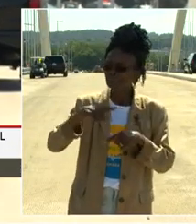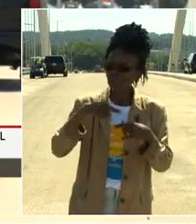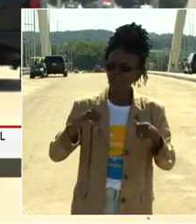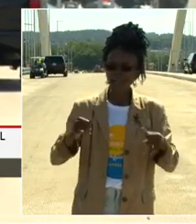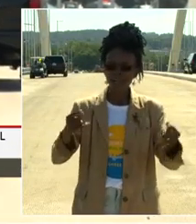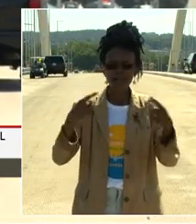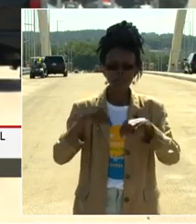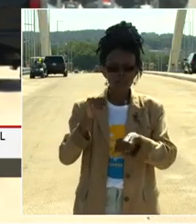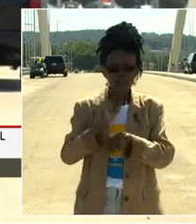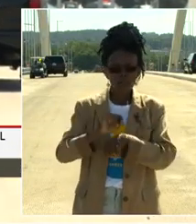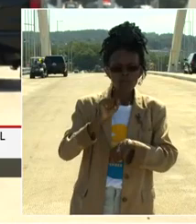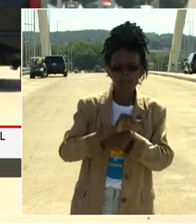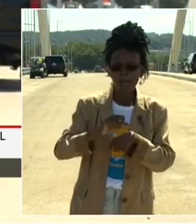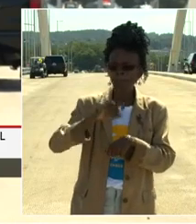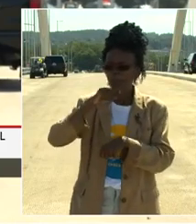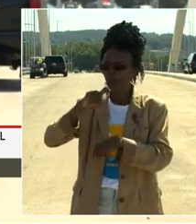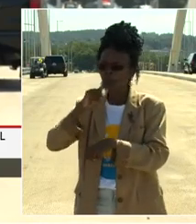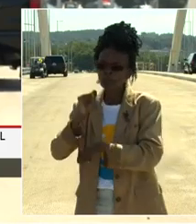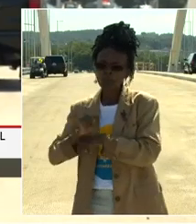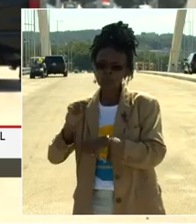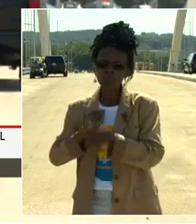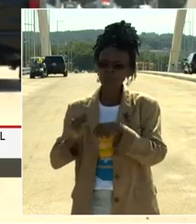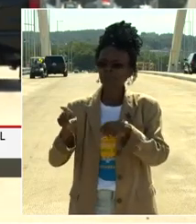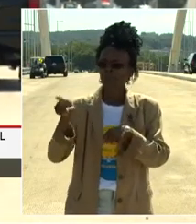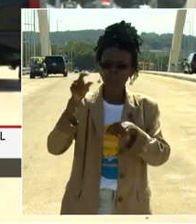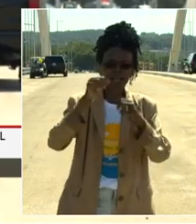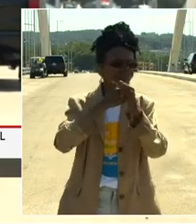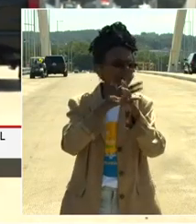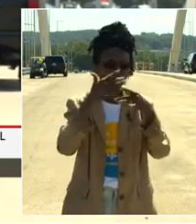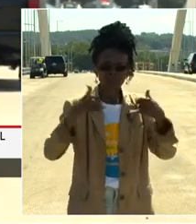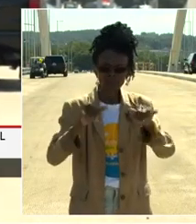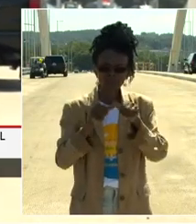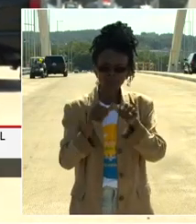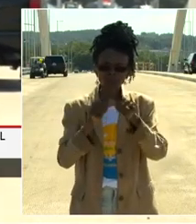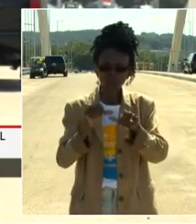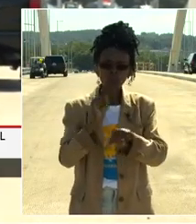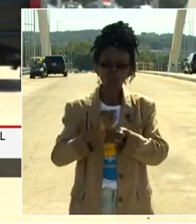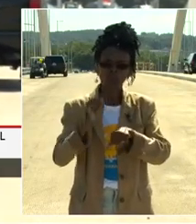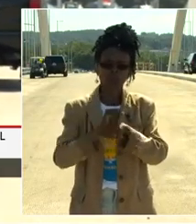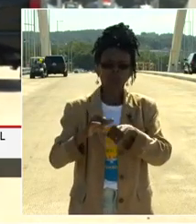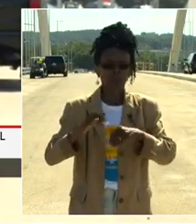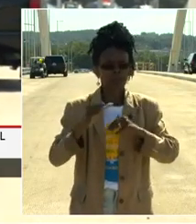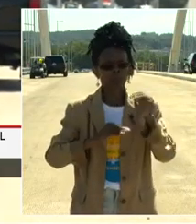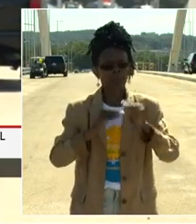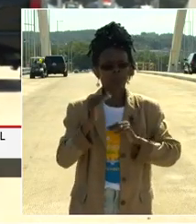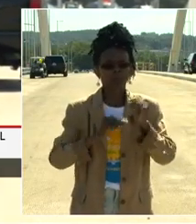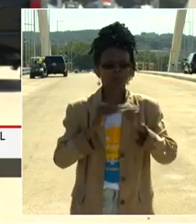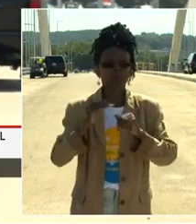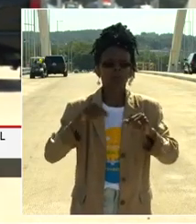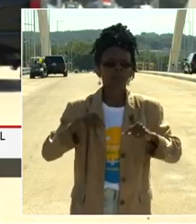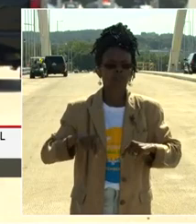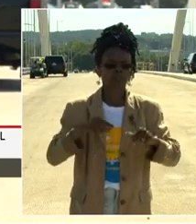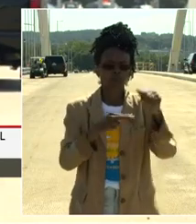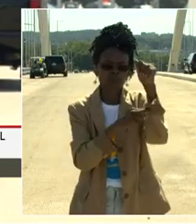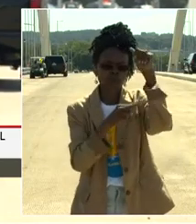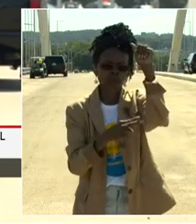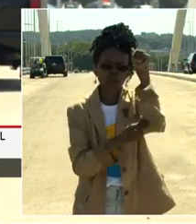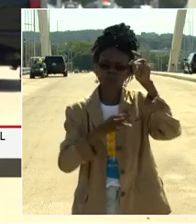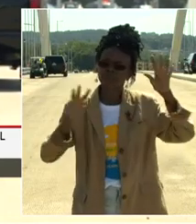laborers, engineers, operators, and others who built this bridge. I hope you take deserved, yes.